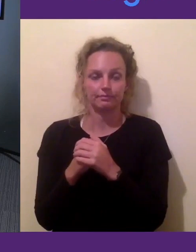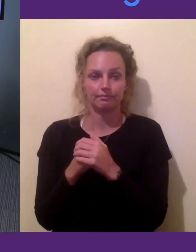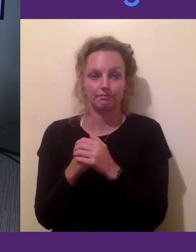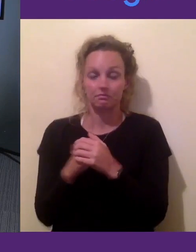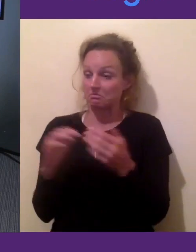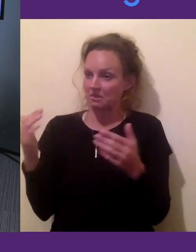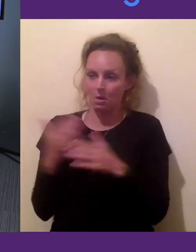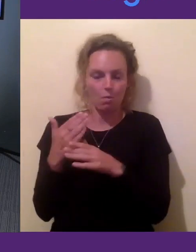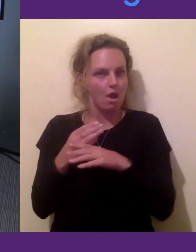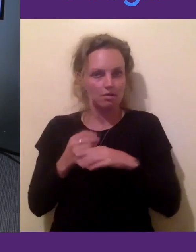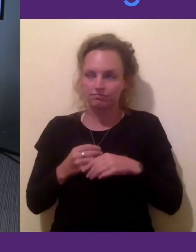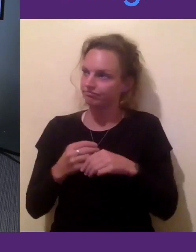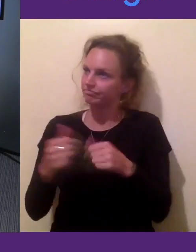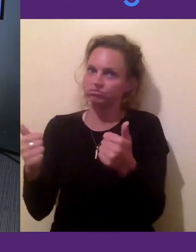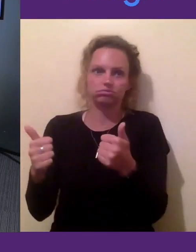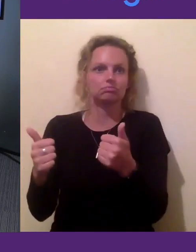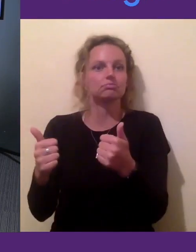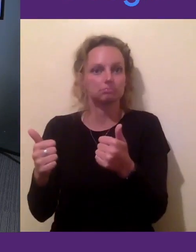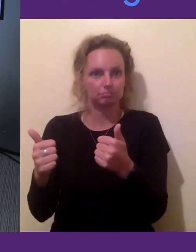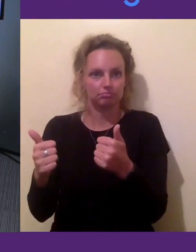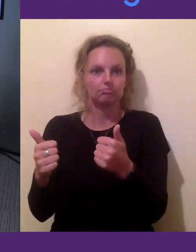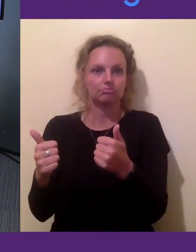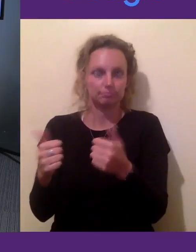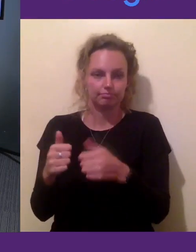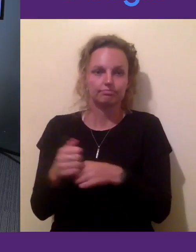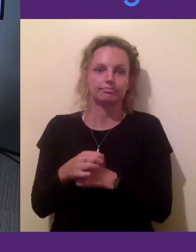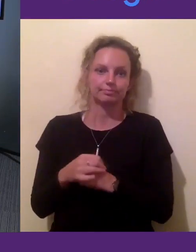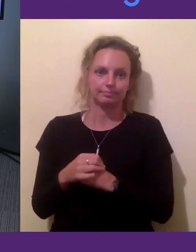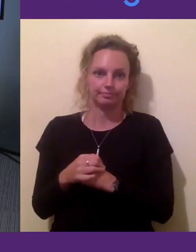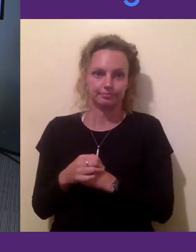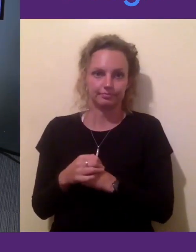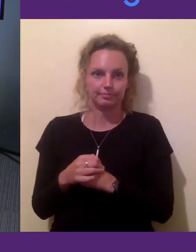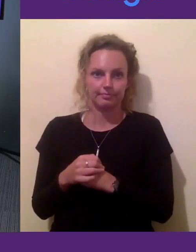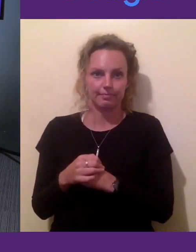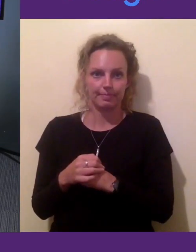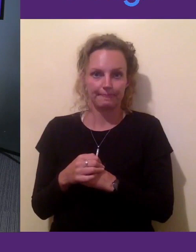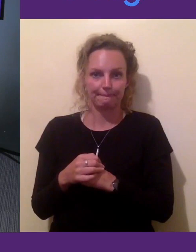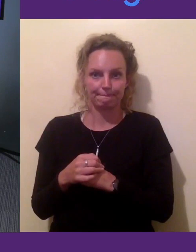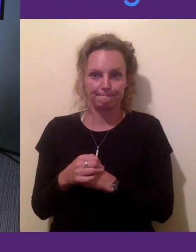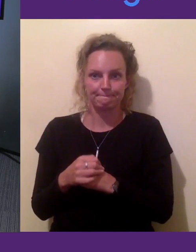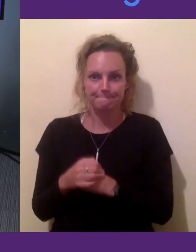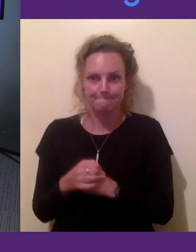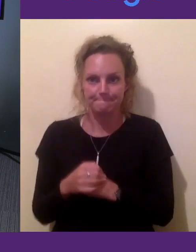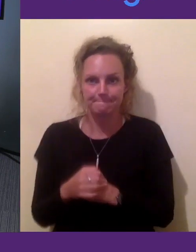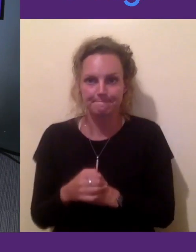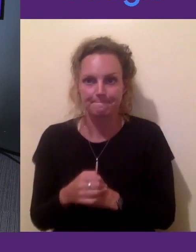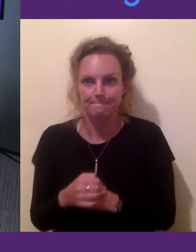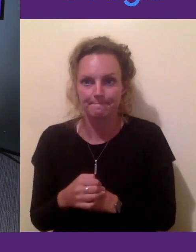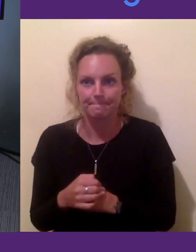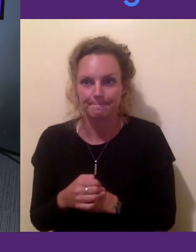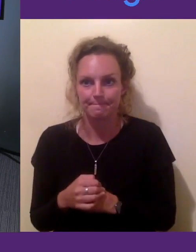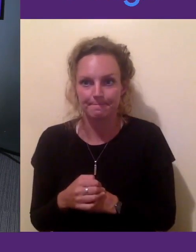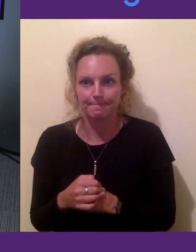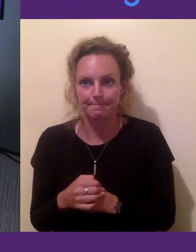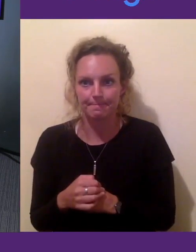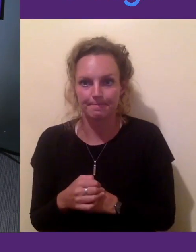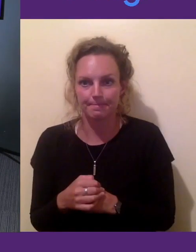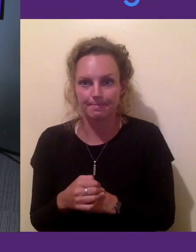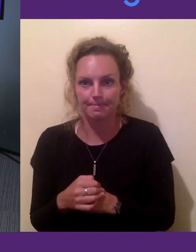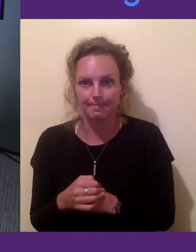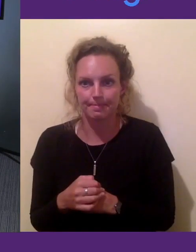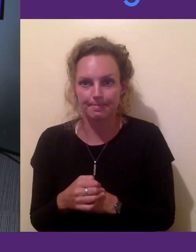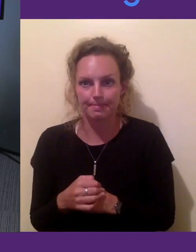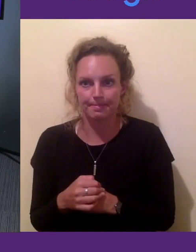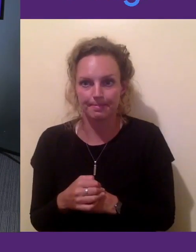and talking about it. Yep, thank you. And that speaks to the kind of